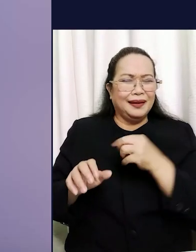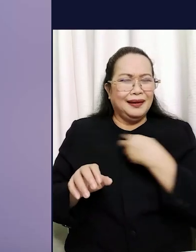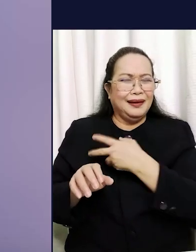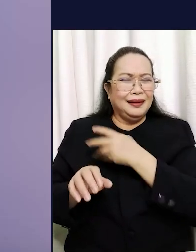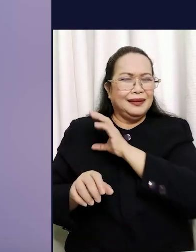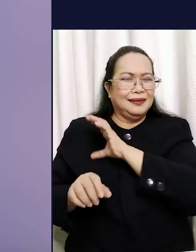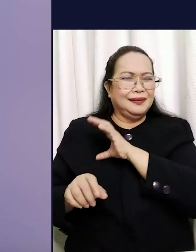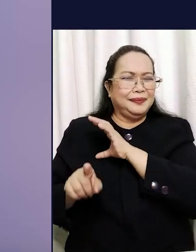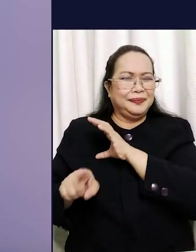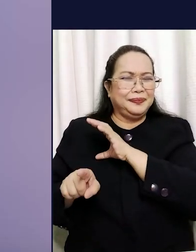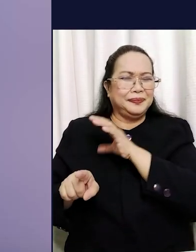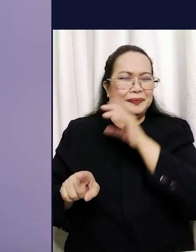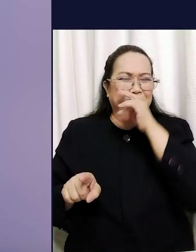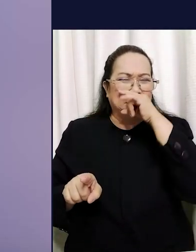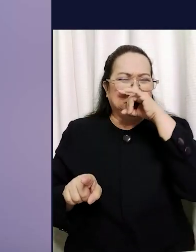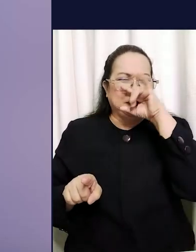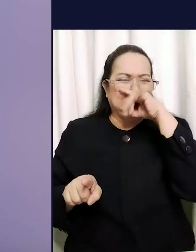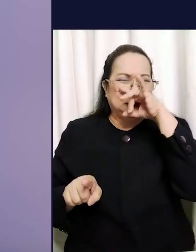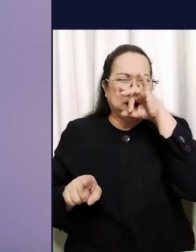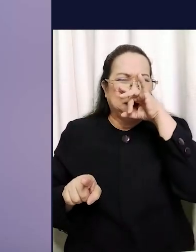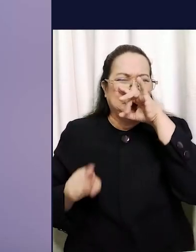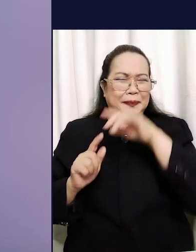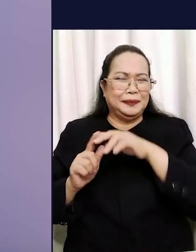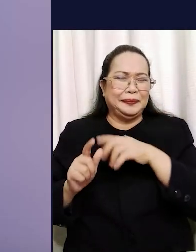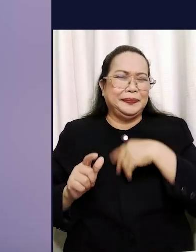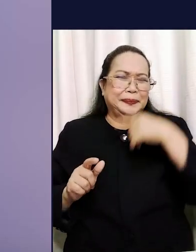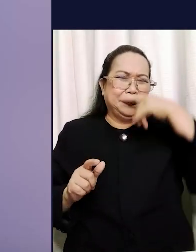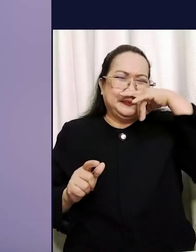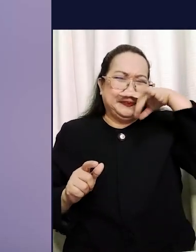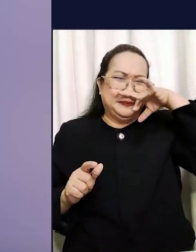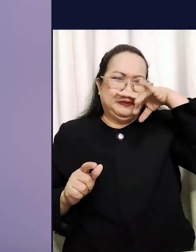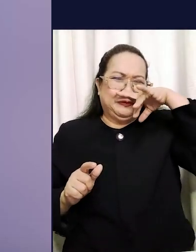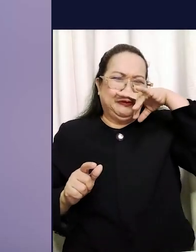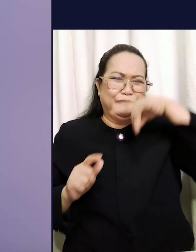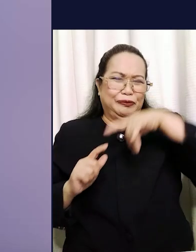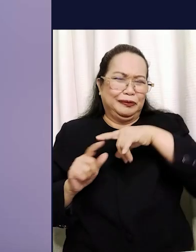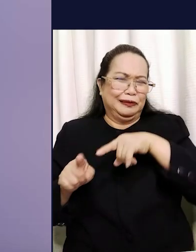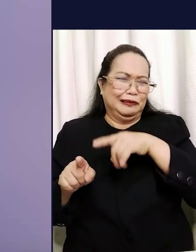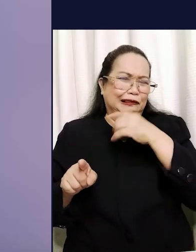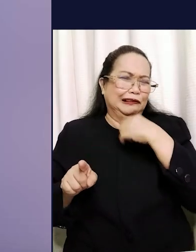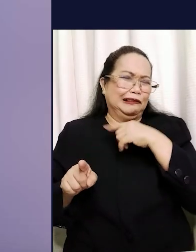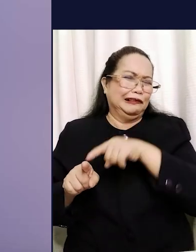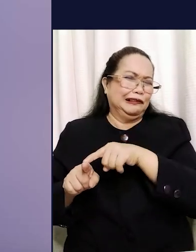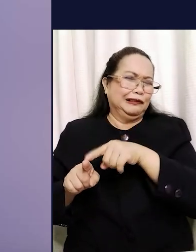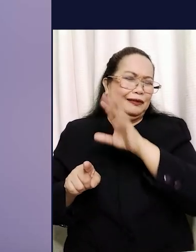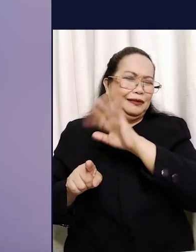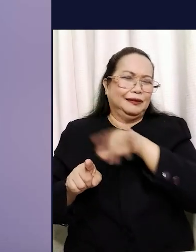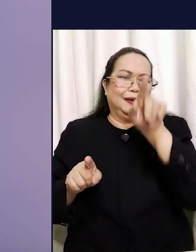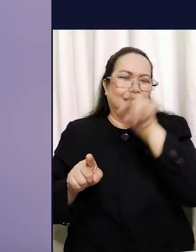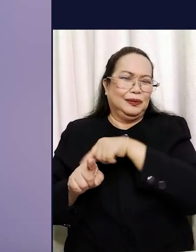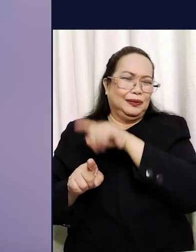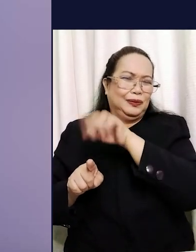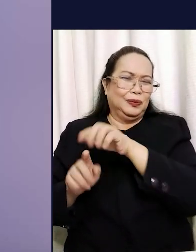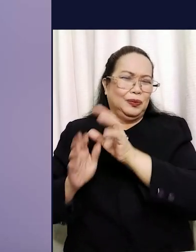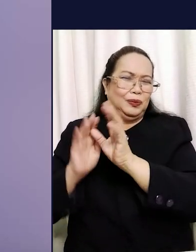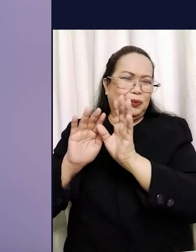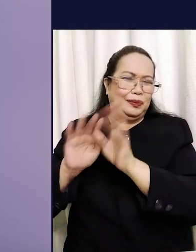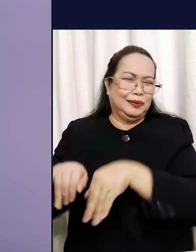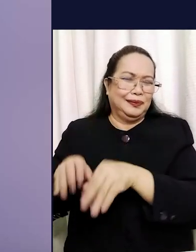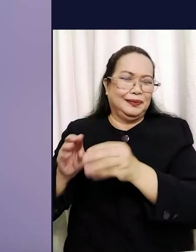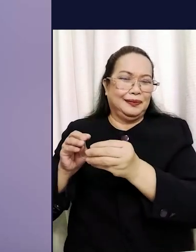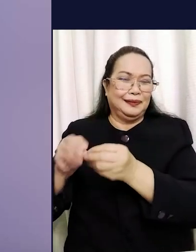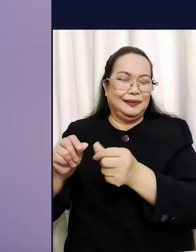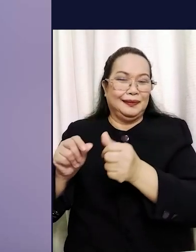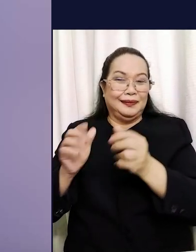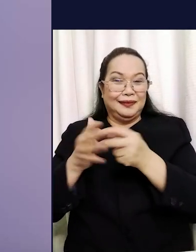enabled Apostle Paul to lay aside those things, yung mga bagay na yon,